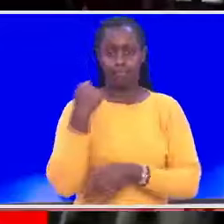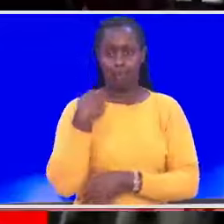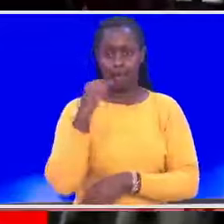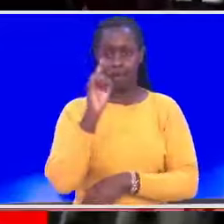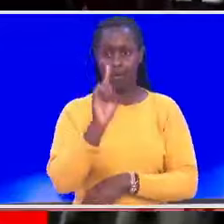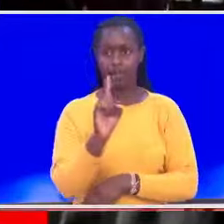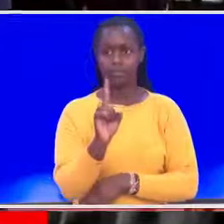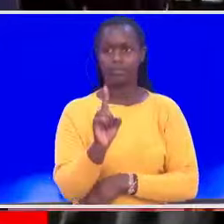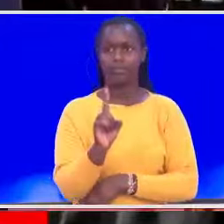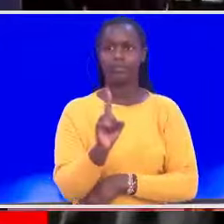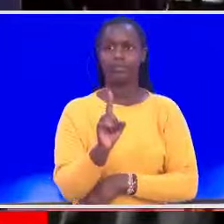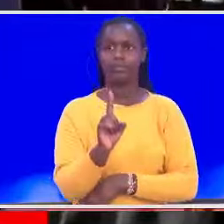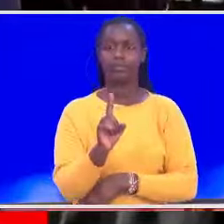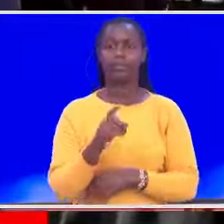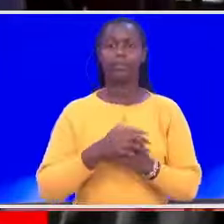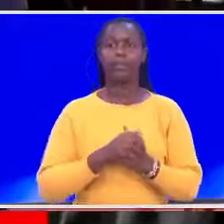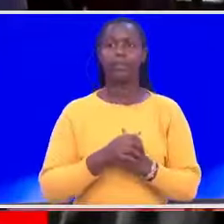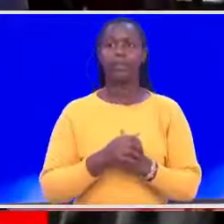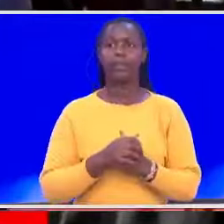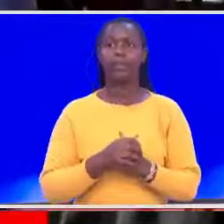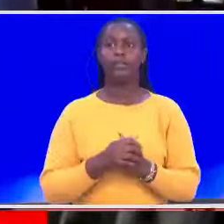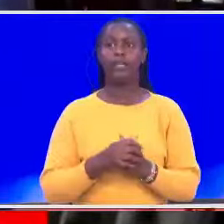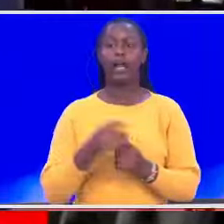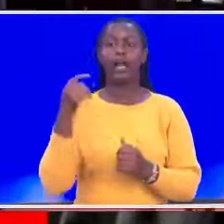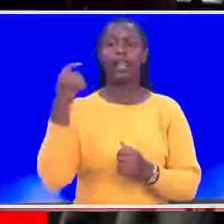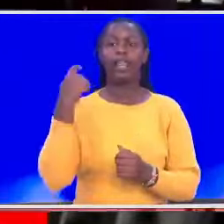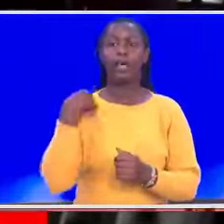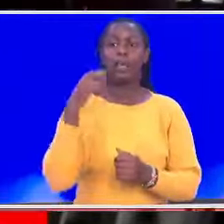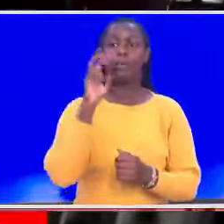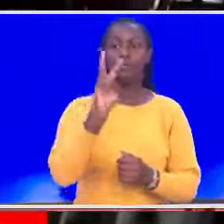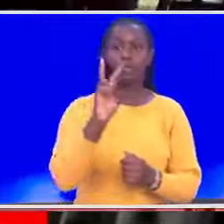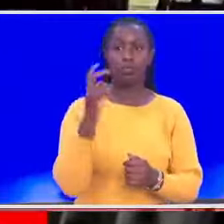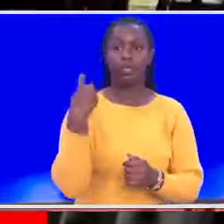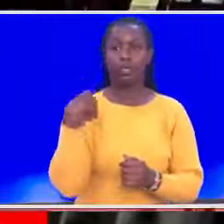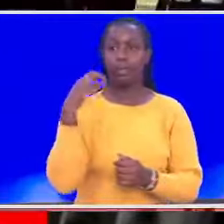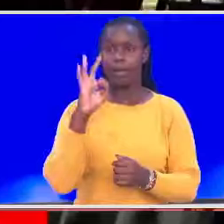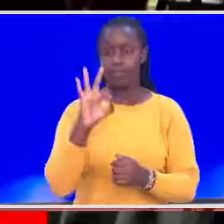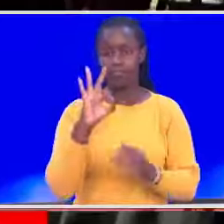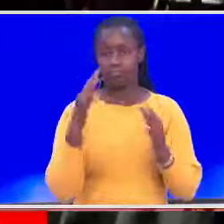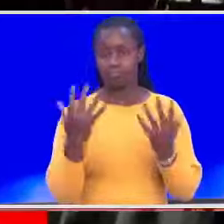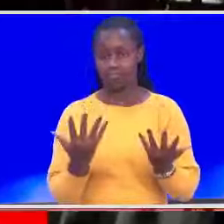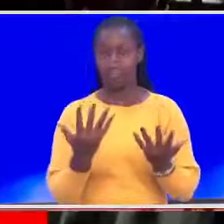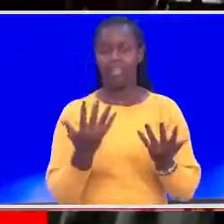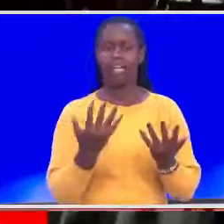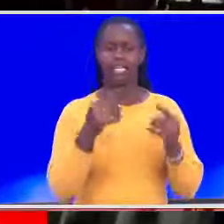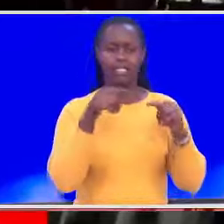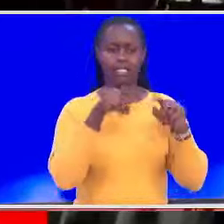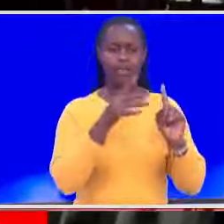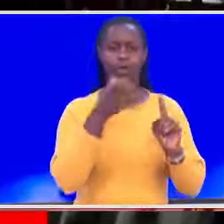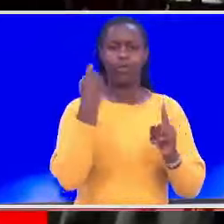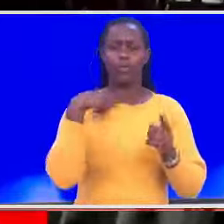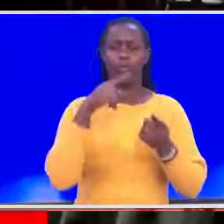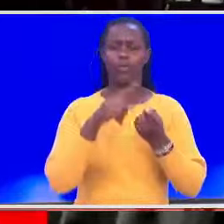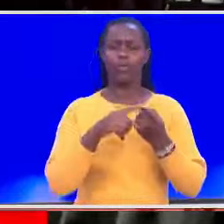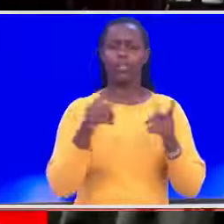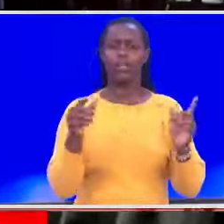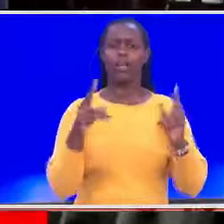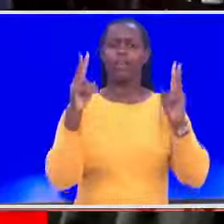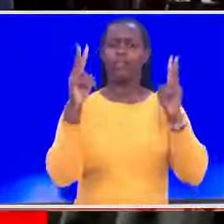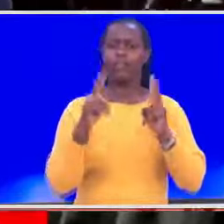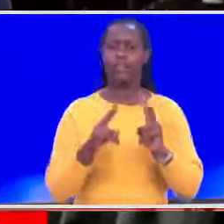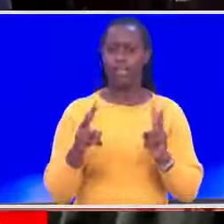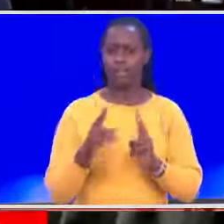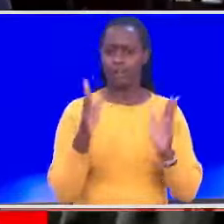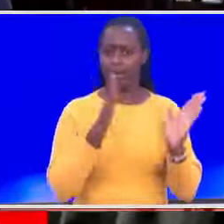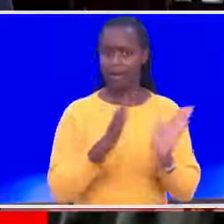his love for God. His point number two and point number three is a very blurry line. It is about